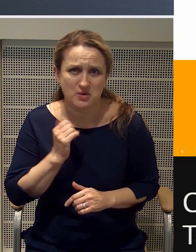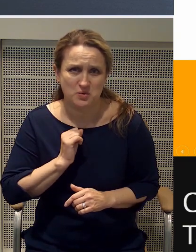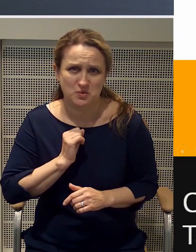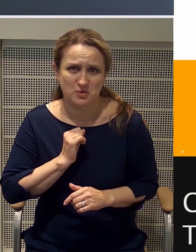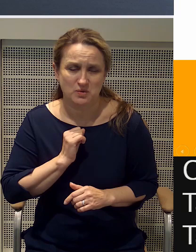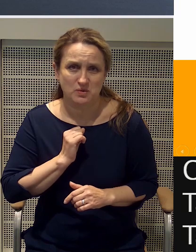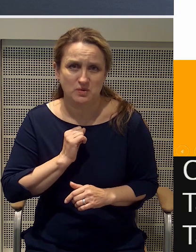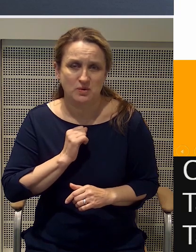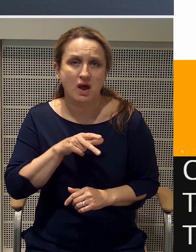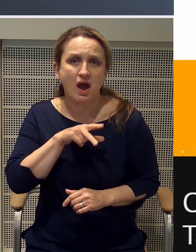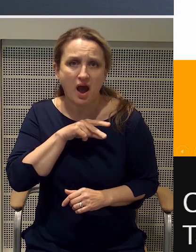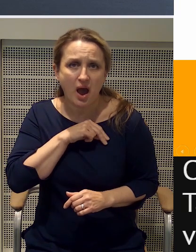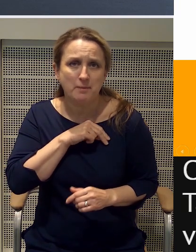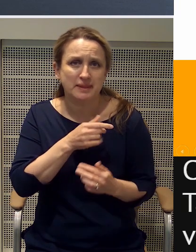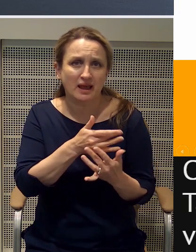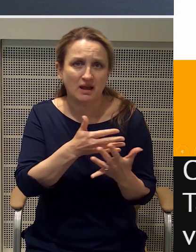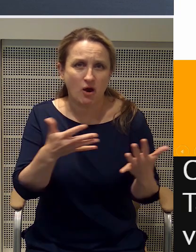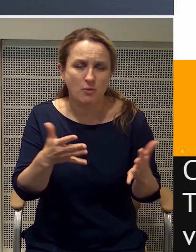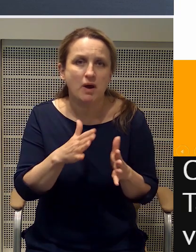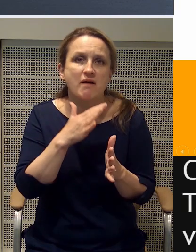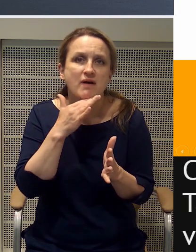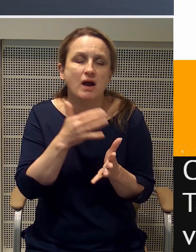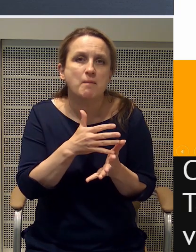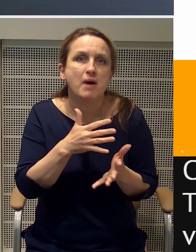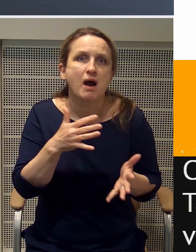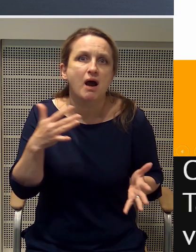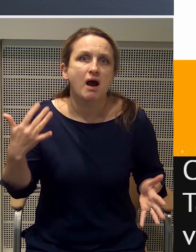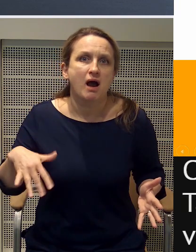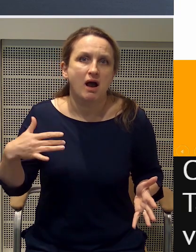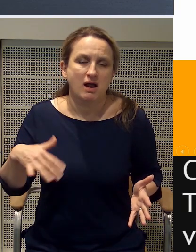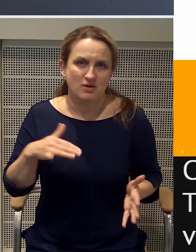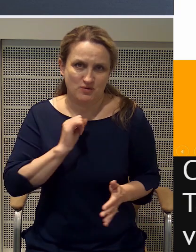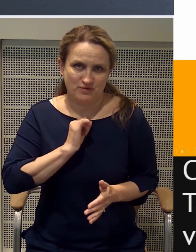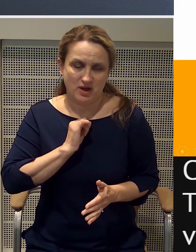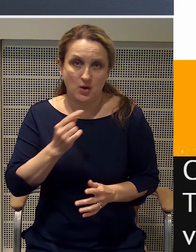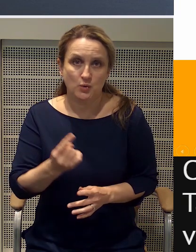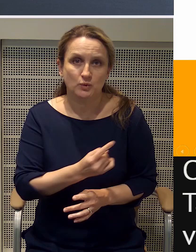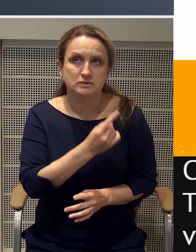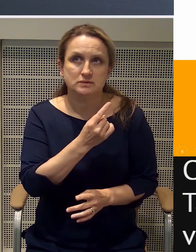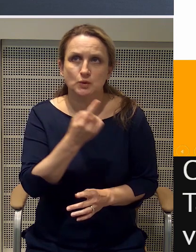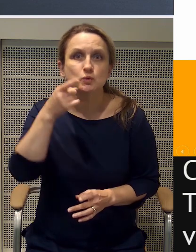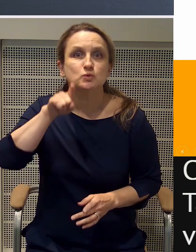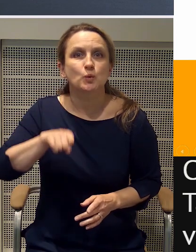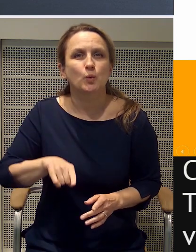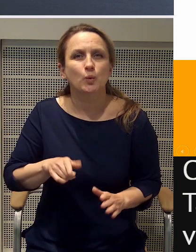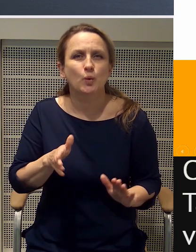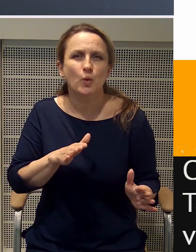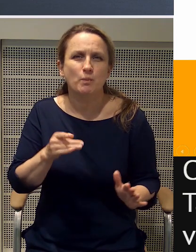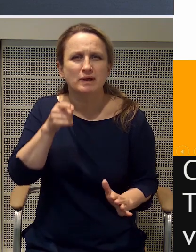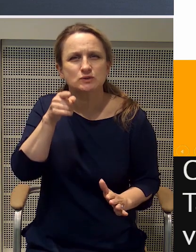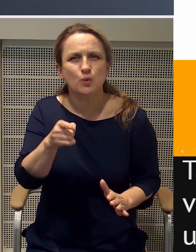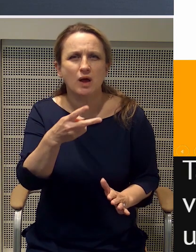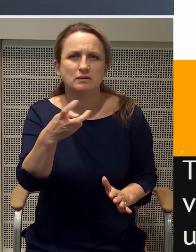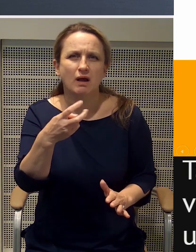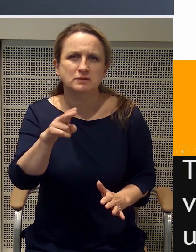She didn't need much. It was over-the-counter medicines that she needed, but in big